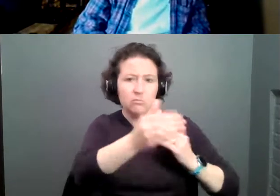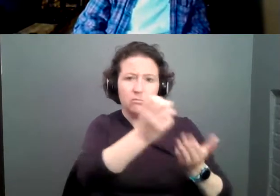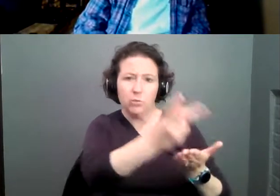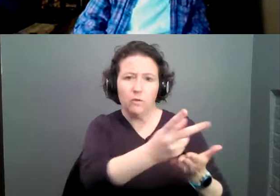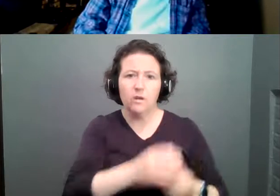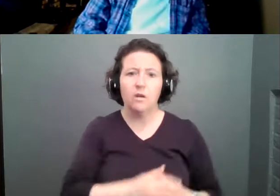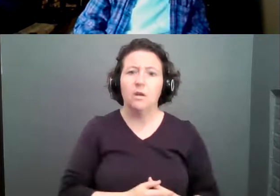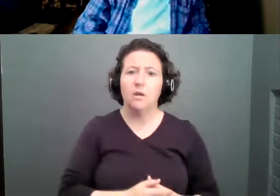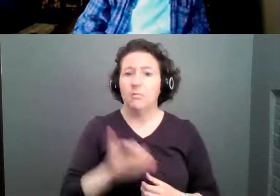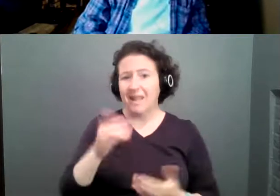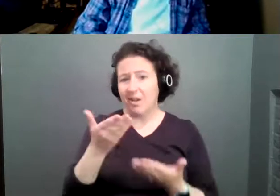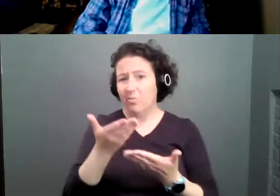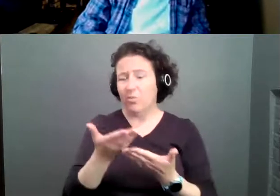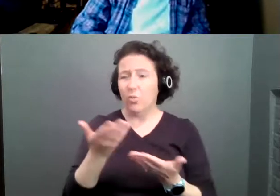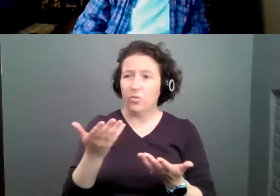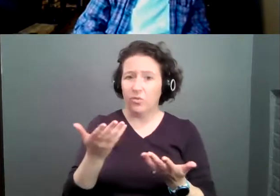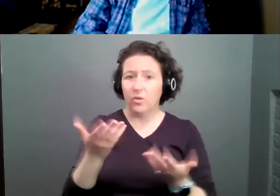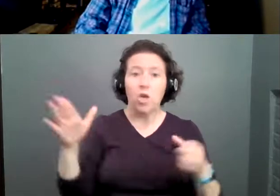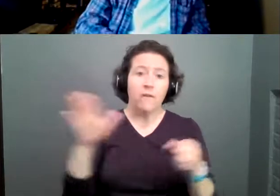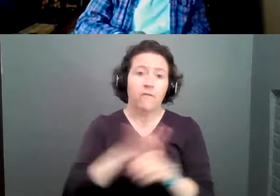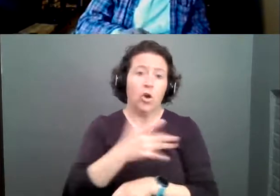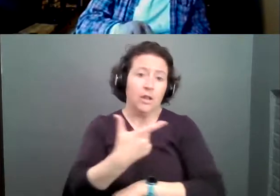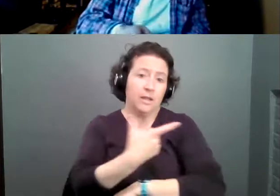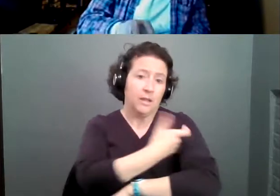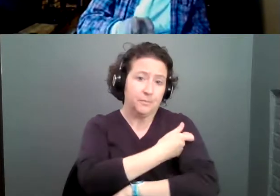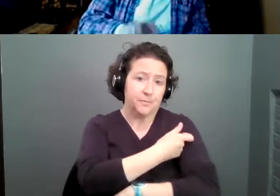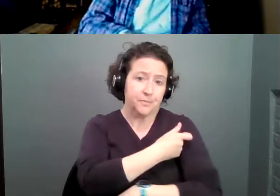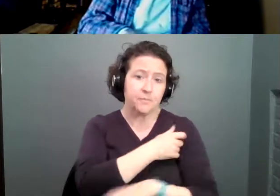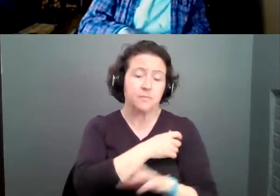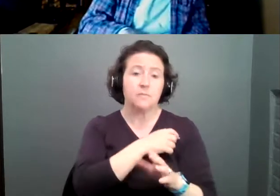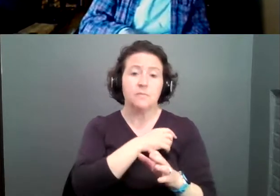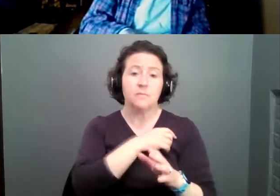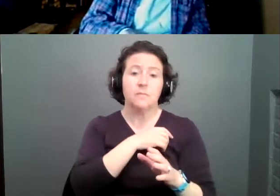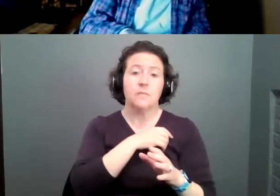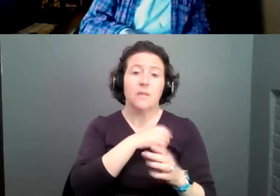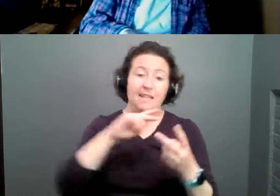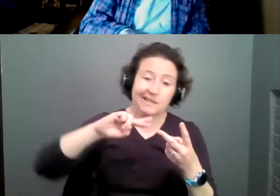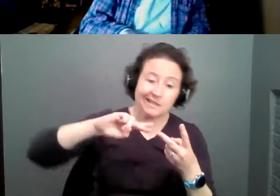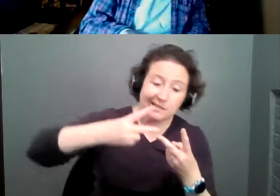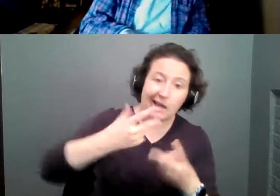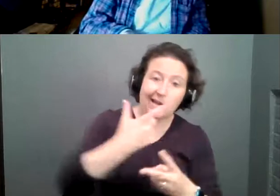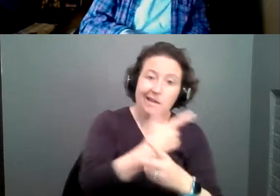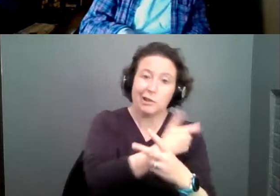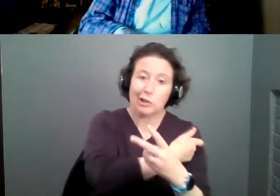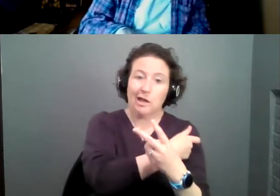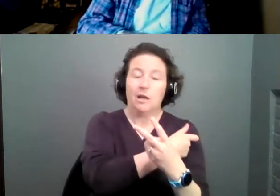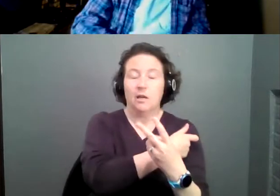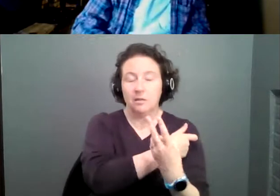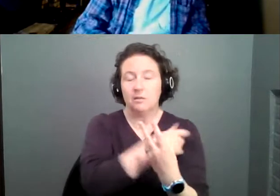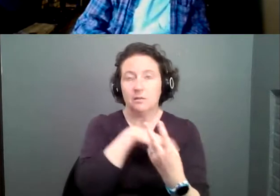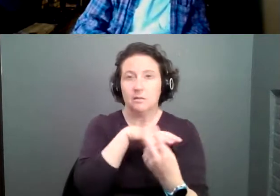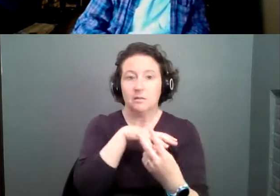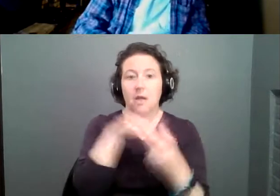that full immunization, that is, last shot of the vaccine that's required